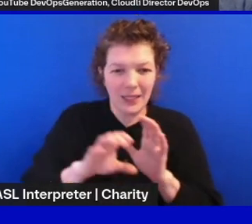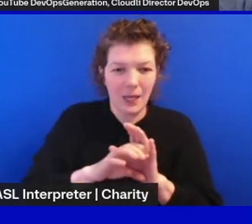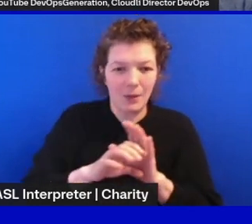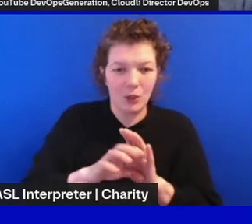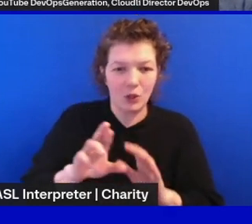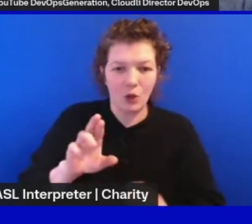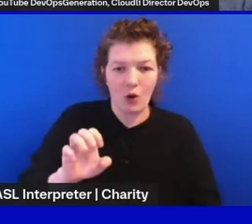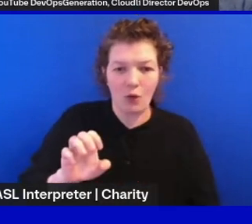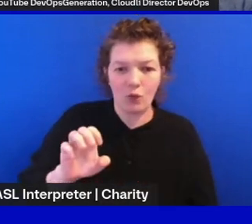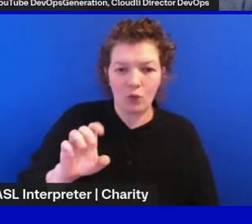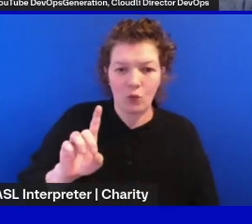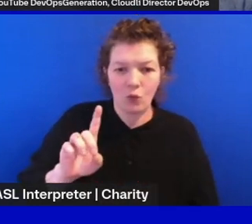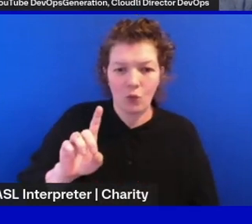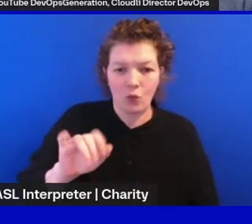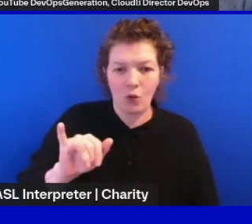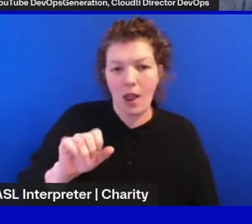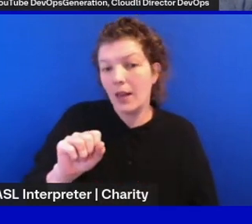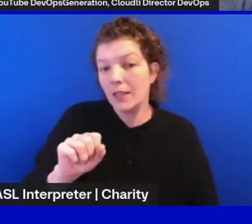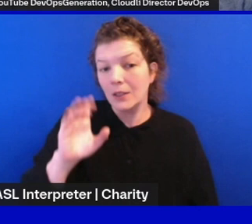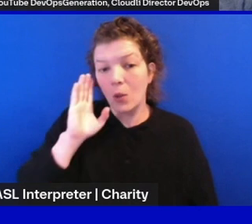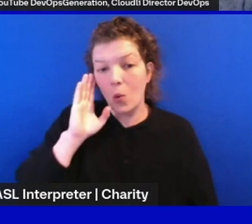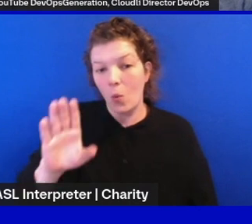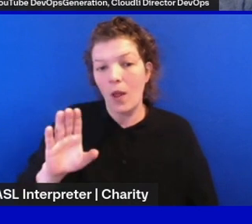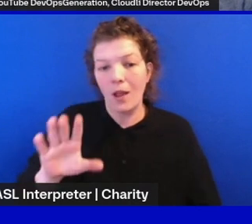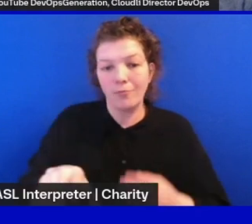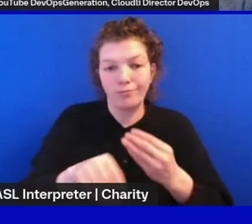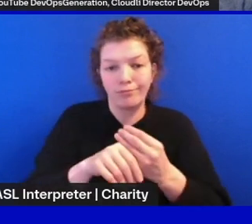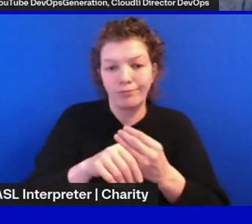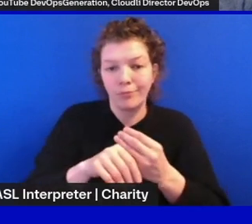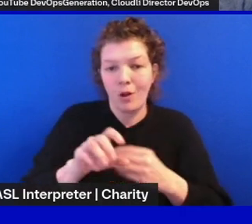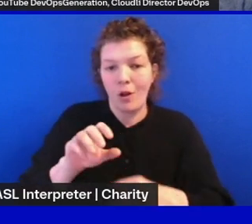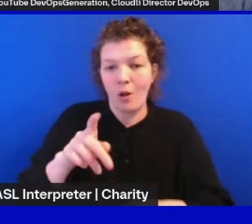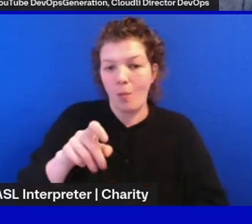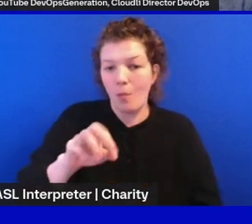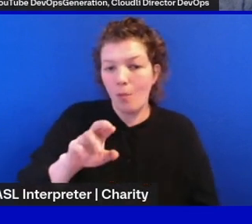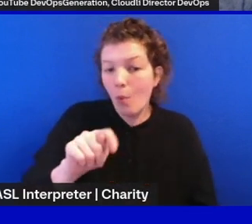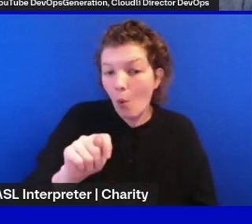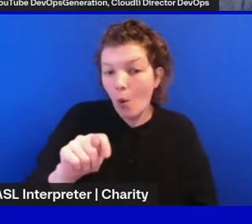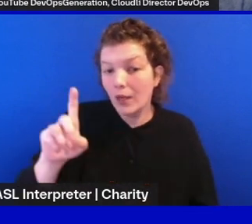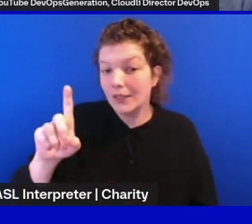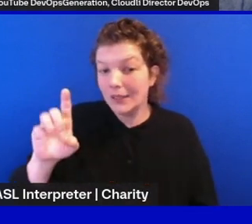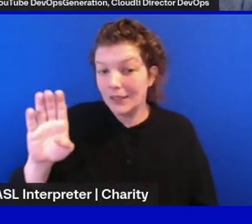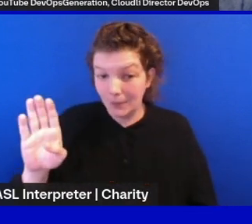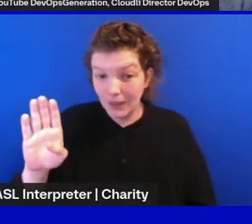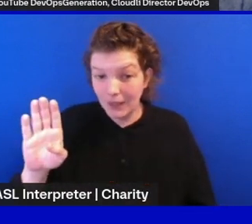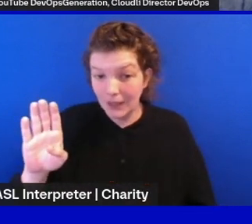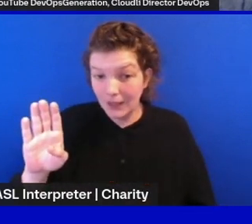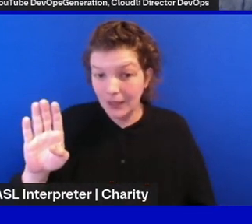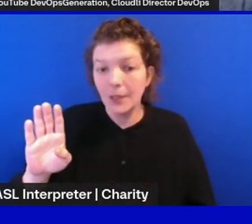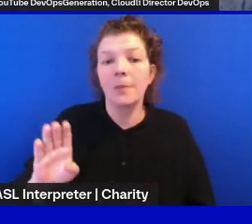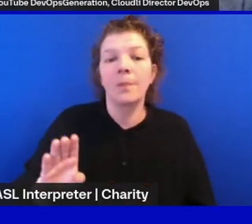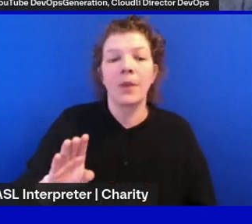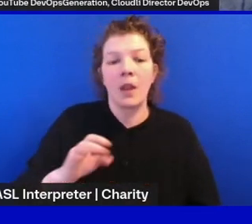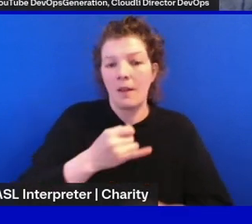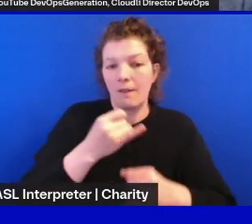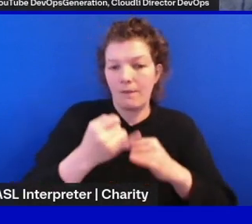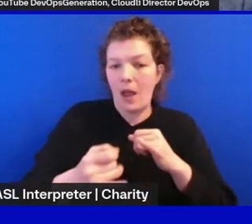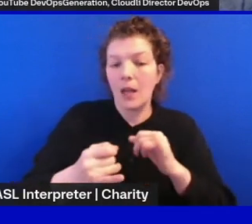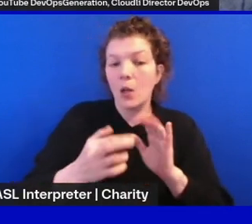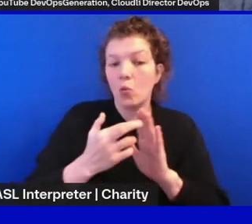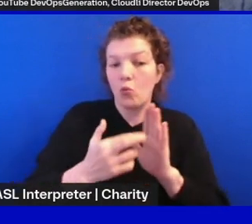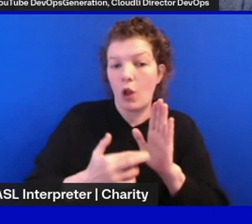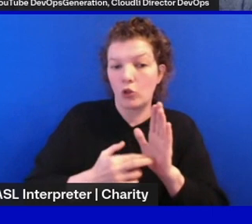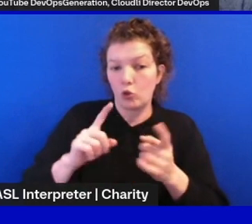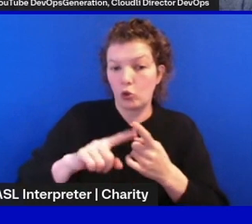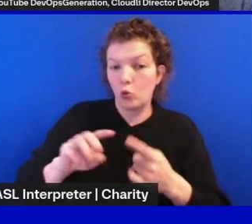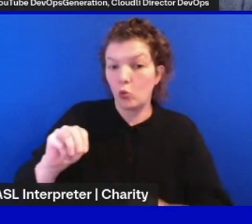be listing on port DB, which we define as 6379. And finally, we're going to be registering to Nomad